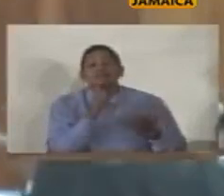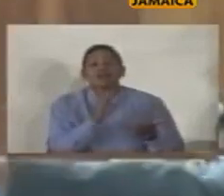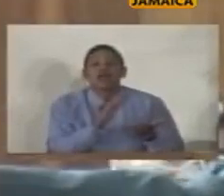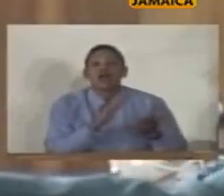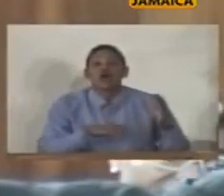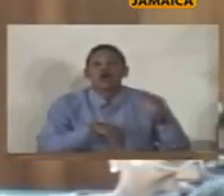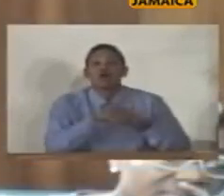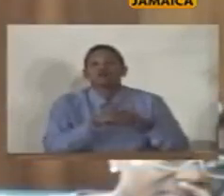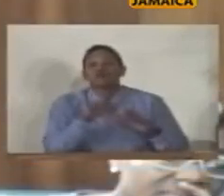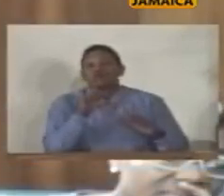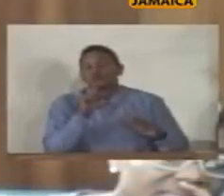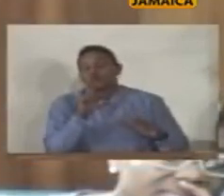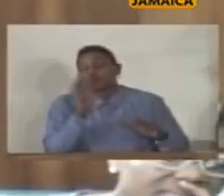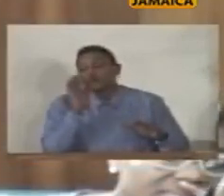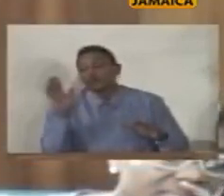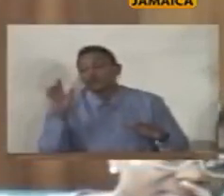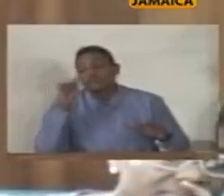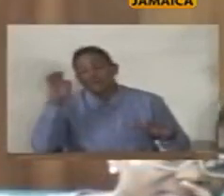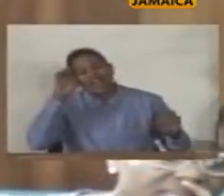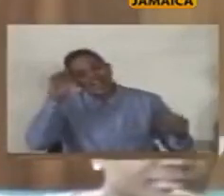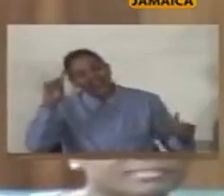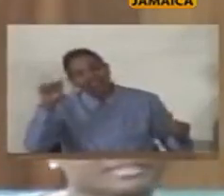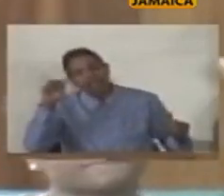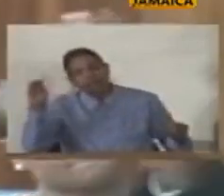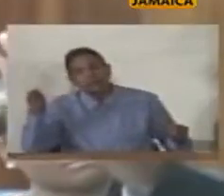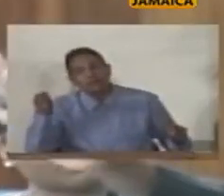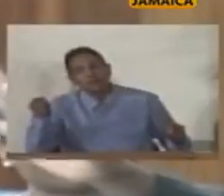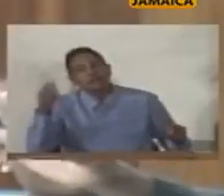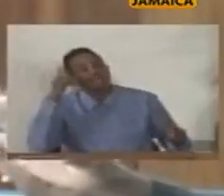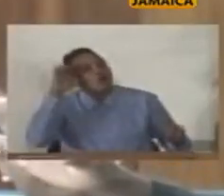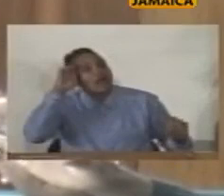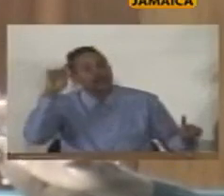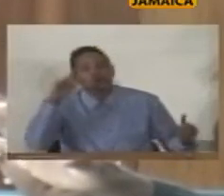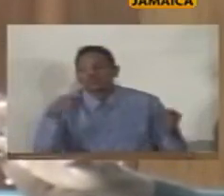million would be for educational assistance only.